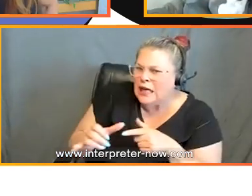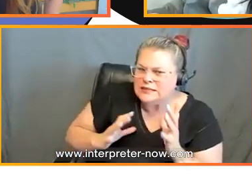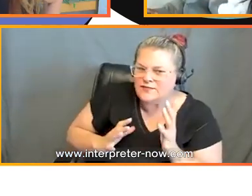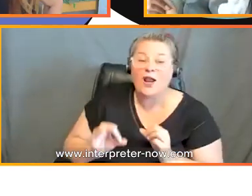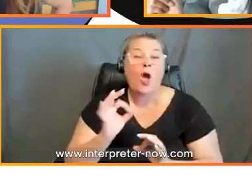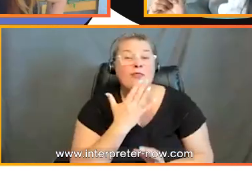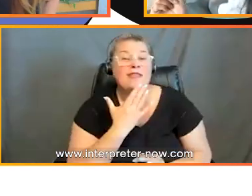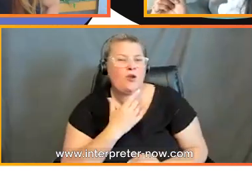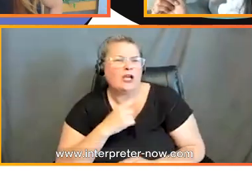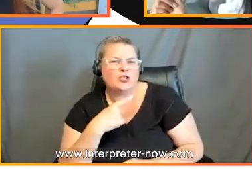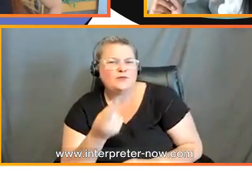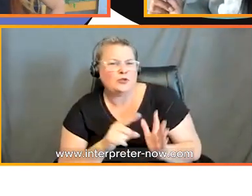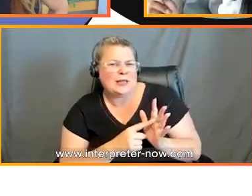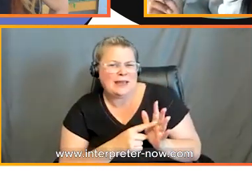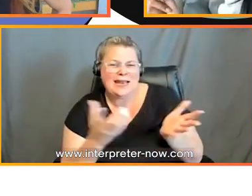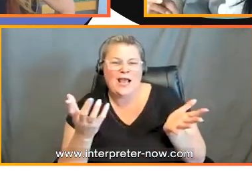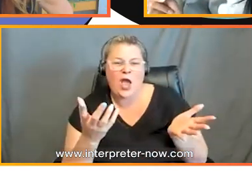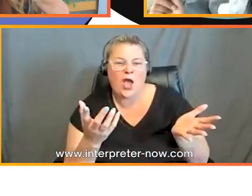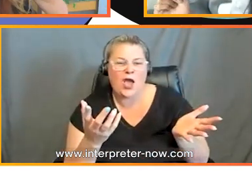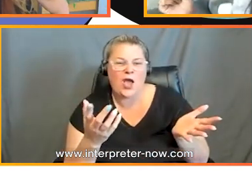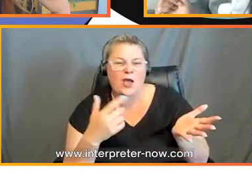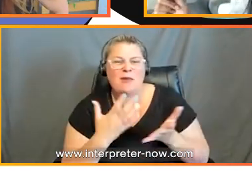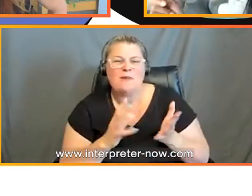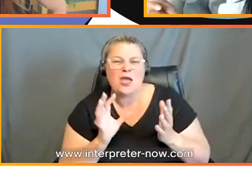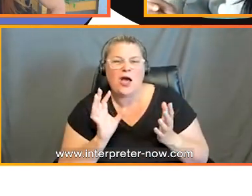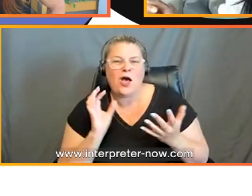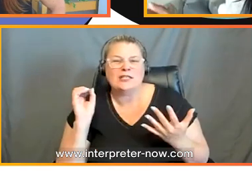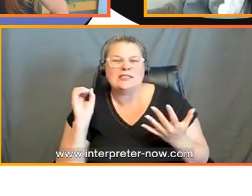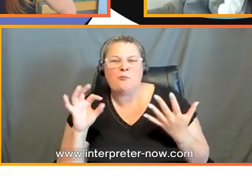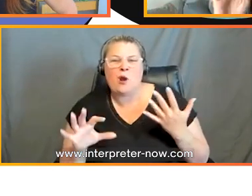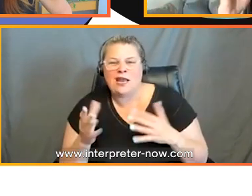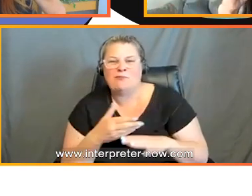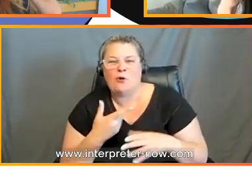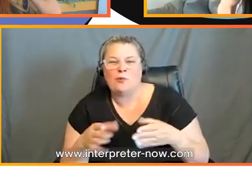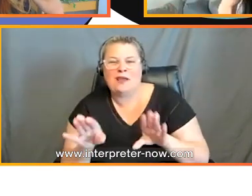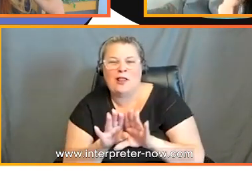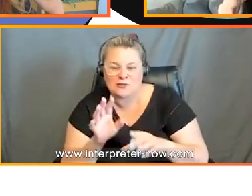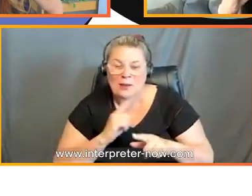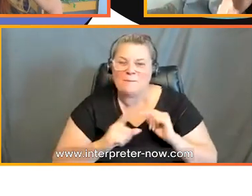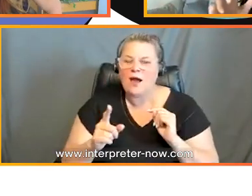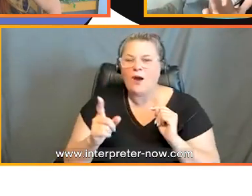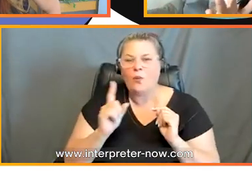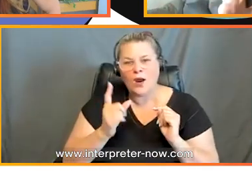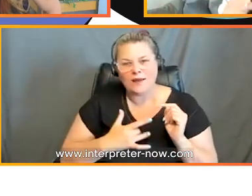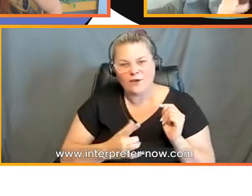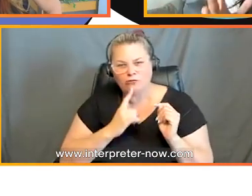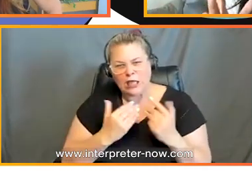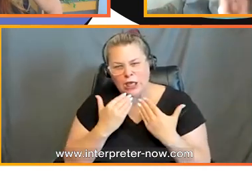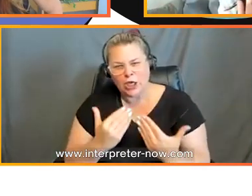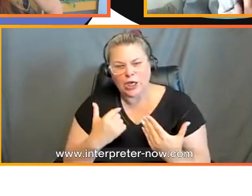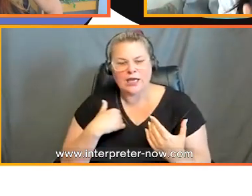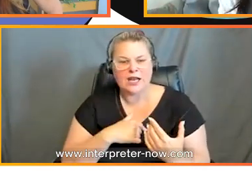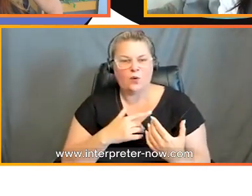Oh, thank you. I should have told you that at the beginning, but. Oh, amazing. Maybe I'll slip one in before we wind down. But where we feel really good and we feel